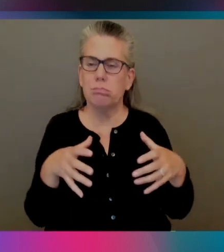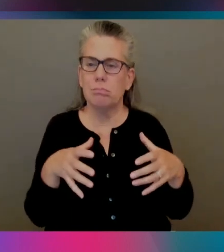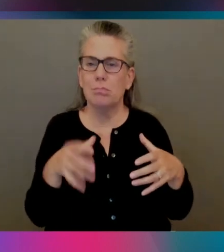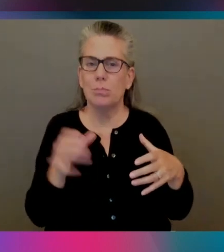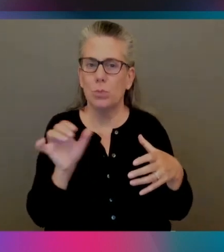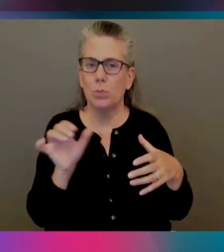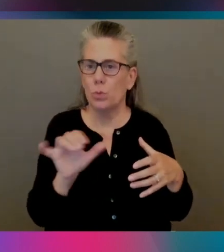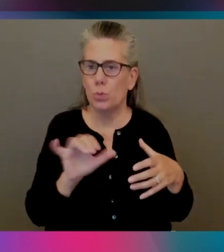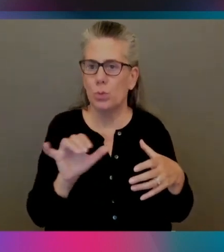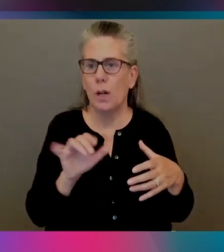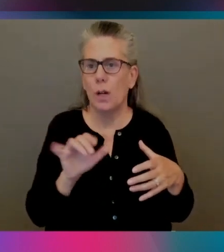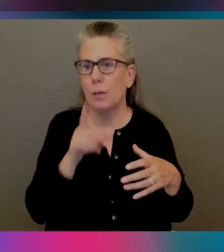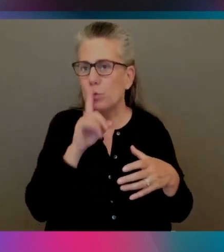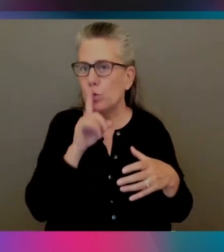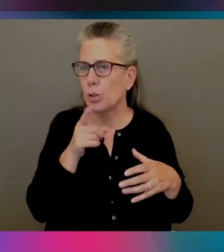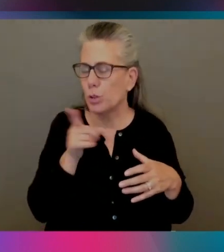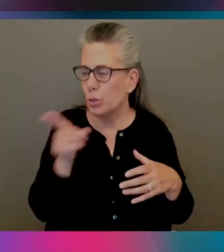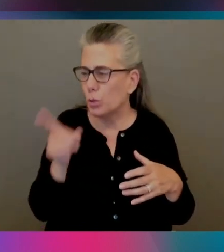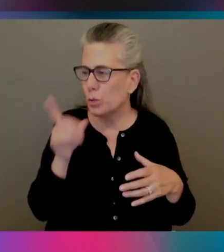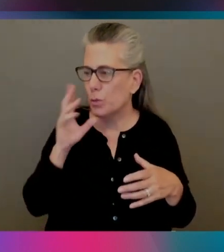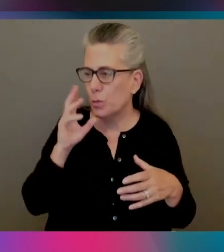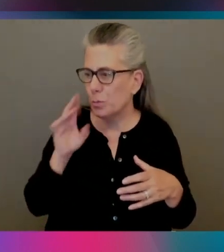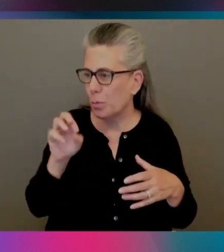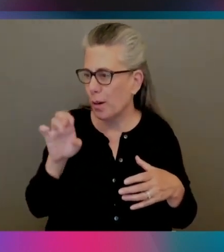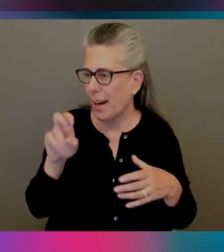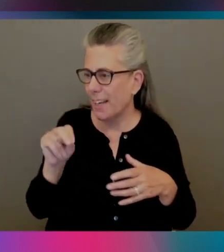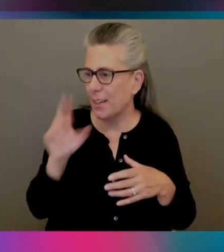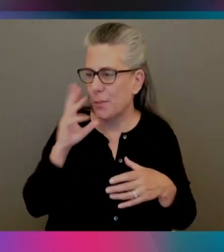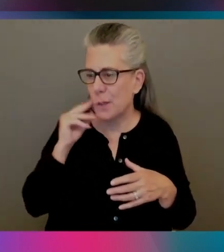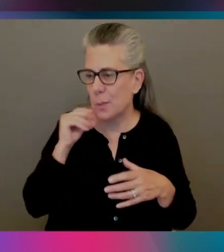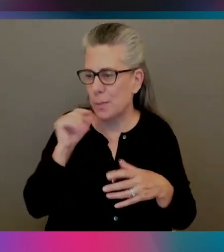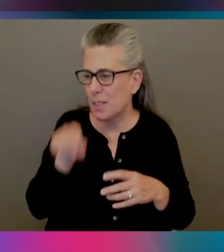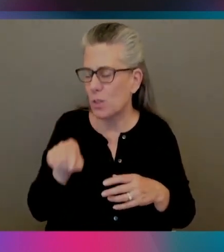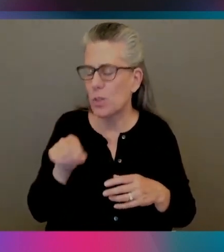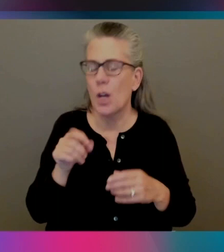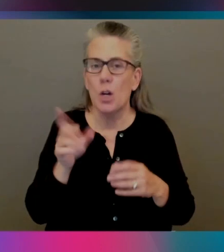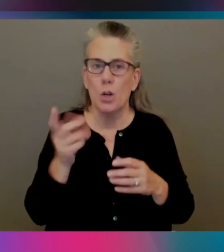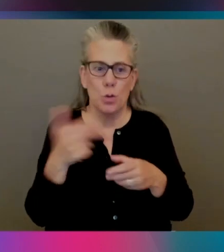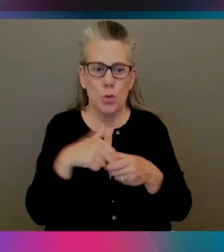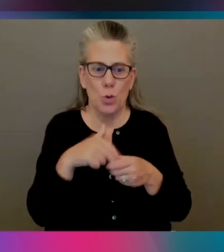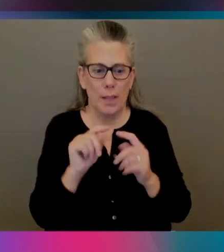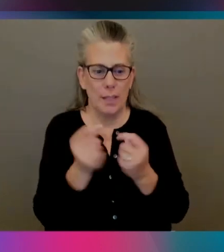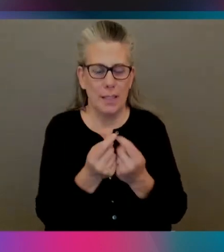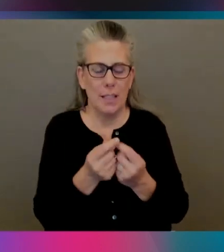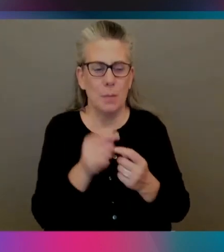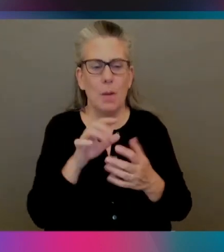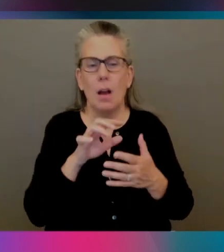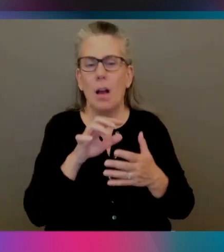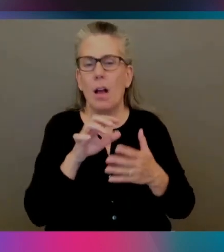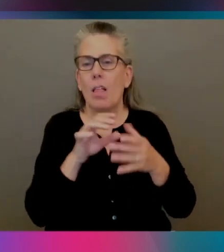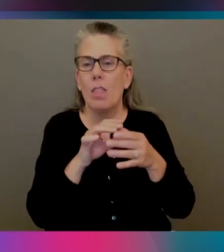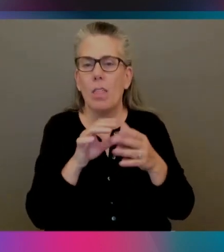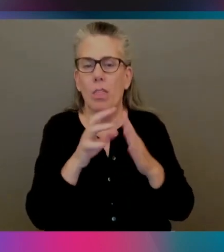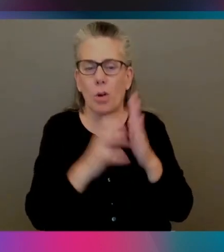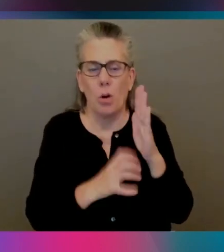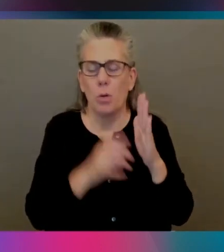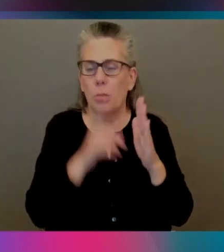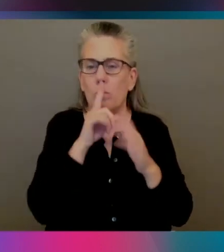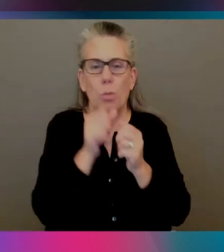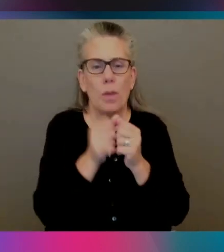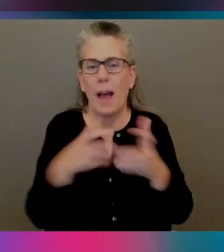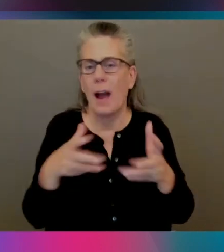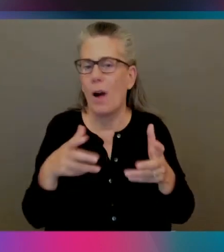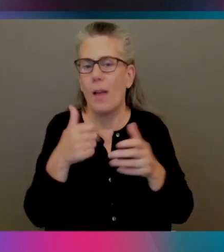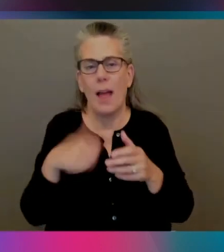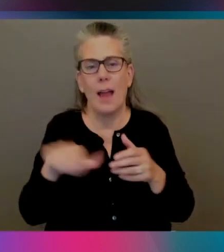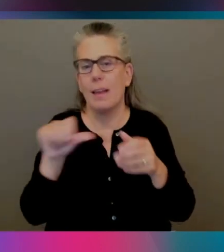have. You join a team, their code is not commented. Oh. You have to dig through all the Right, spaghetti. yep. And it's fun. So